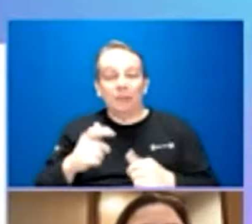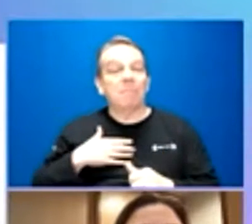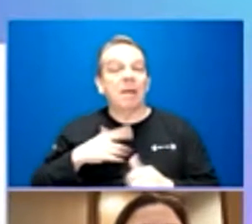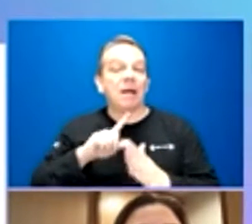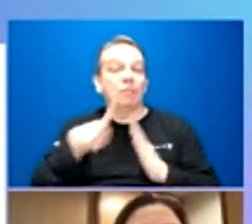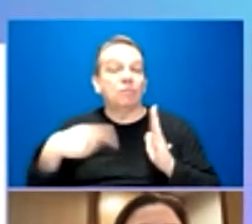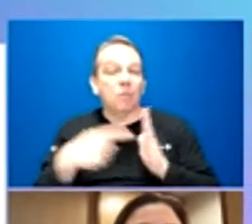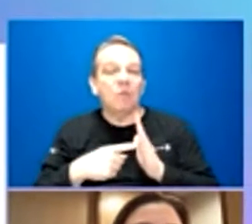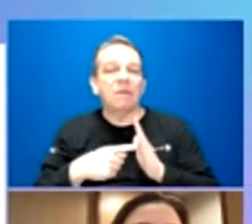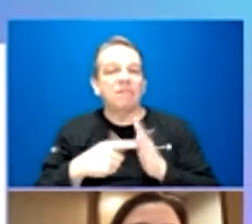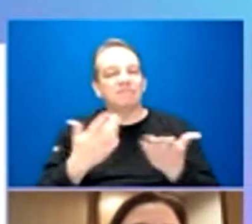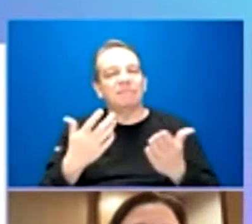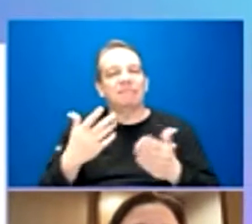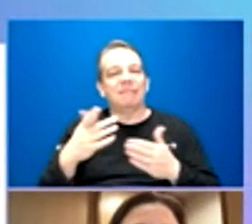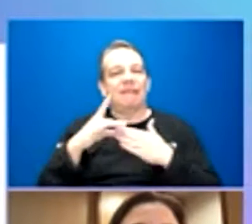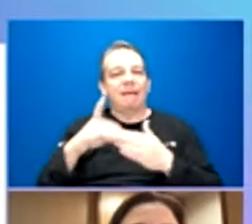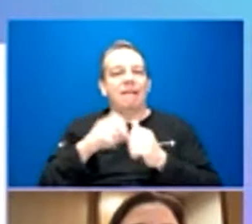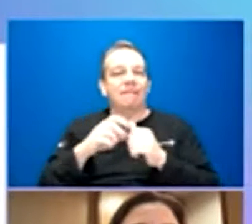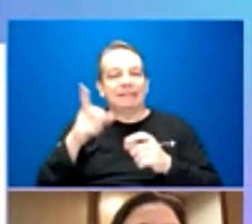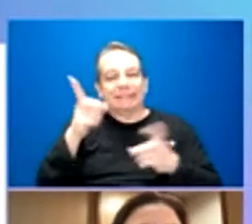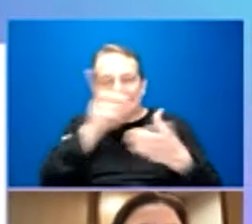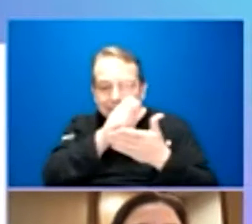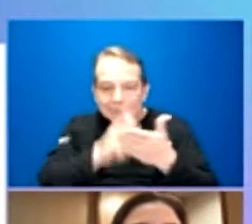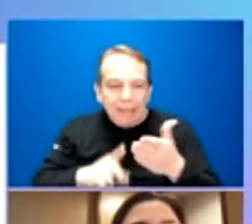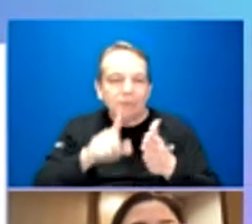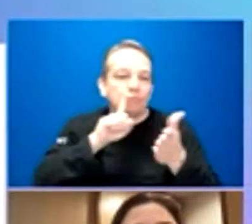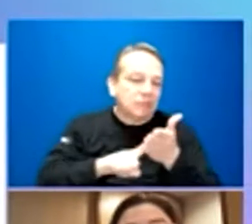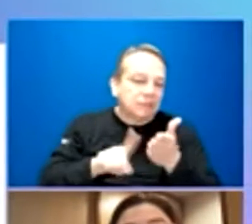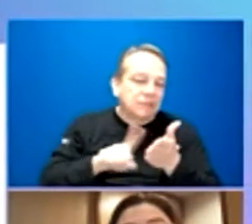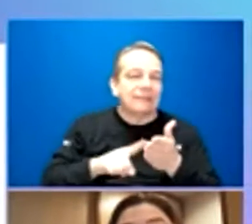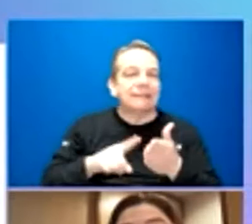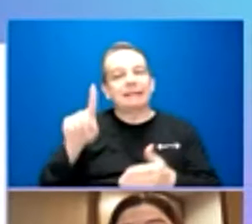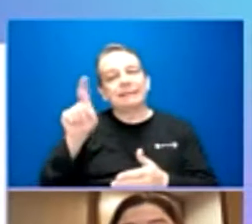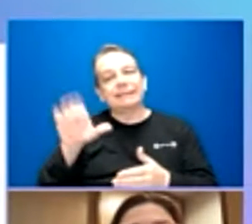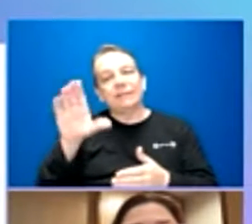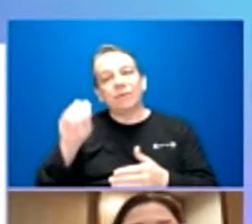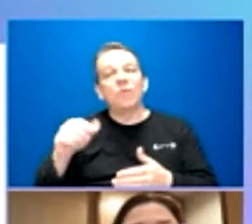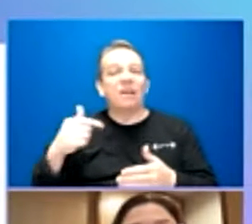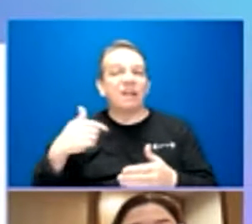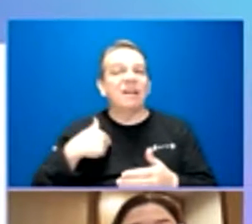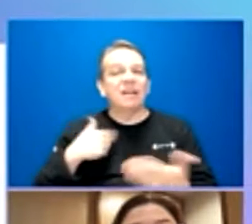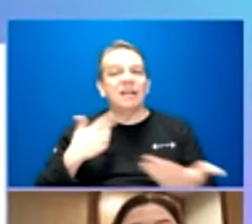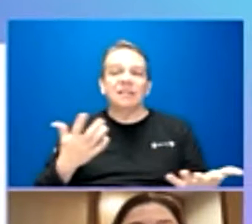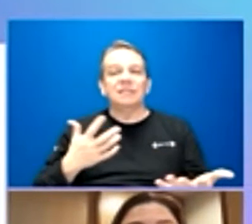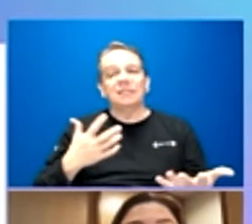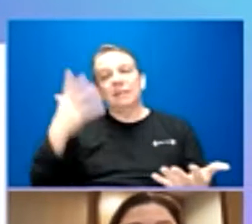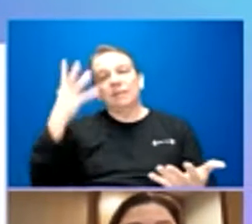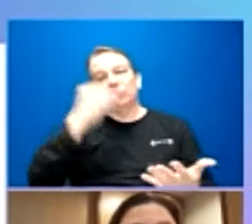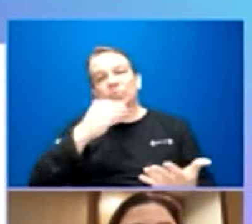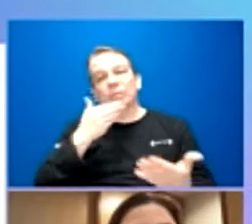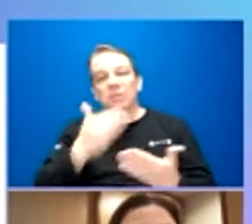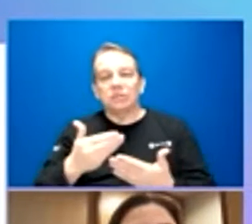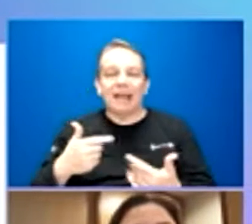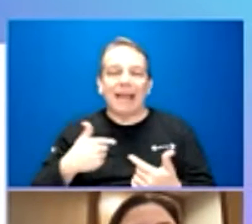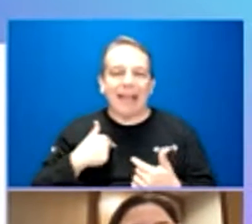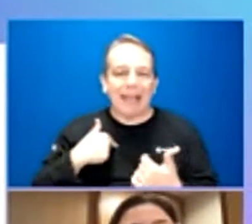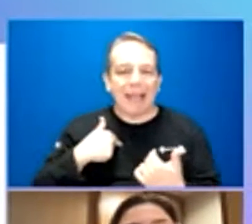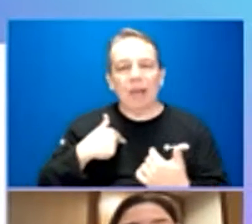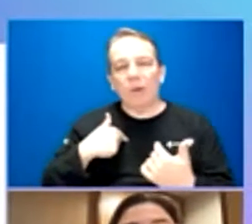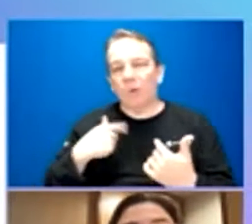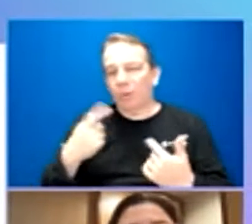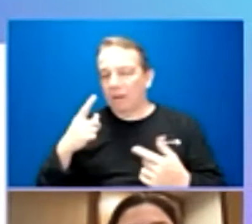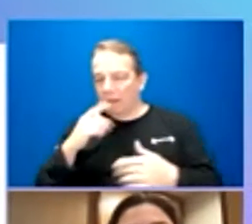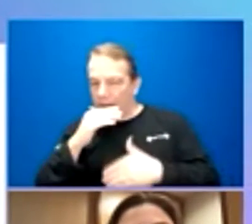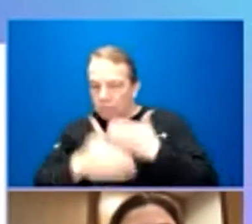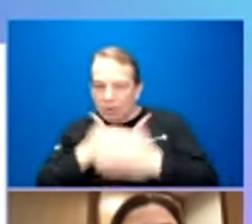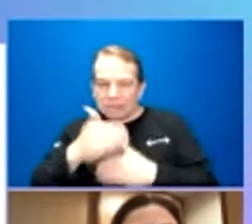head of design, research, and accessibility operations at Xero, I pretty much think about how to optimize processes, how